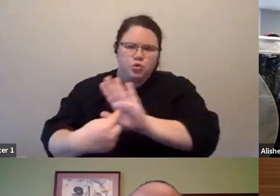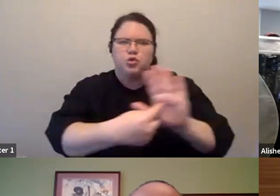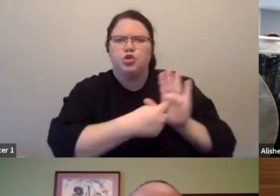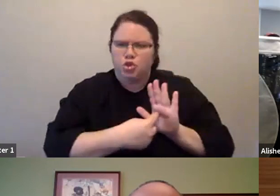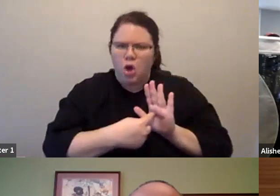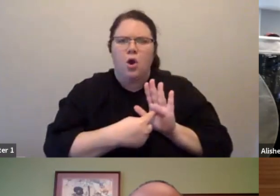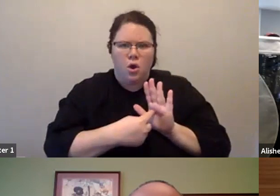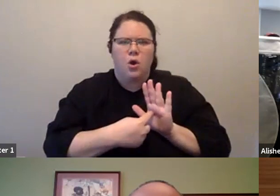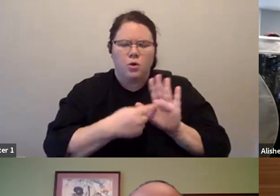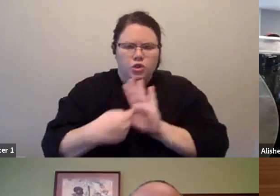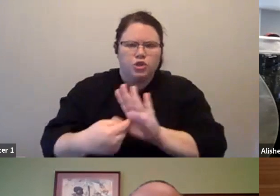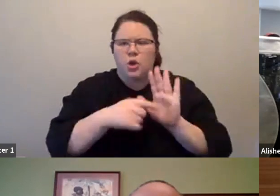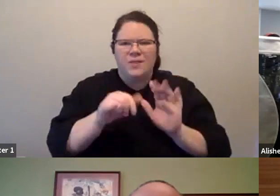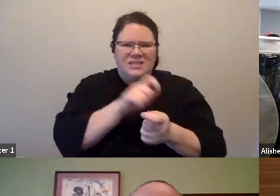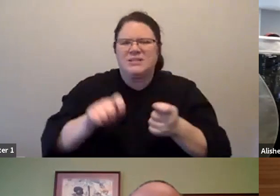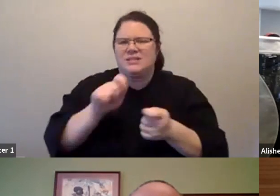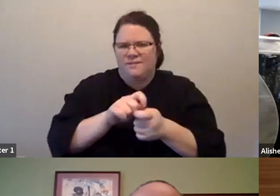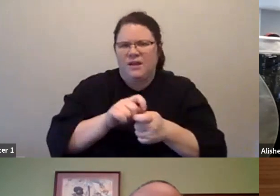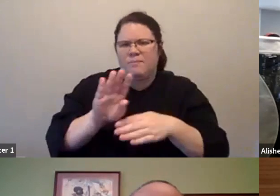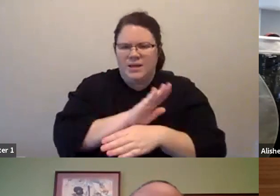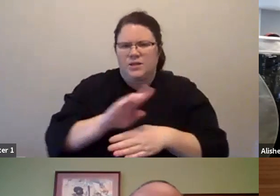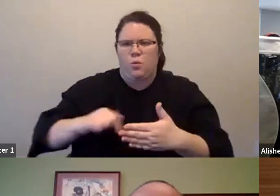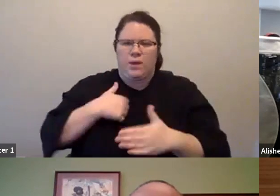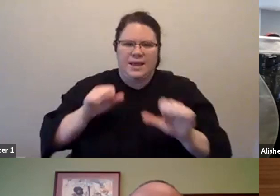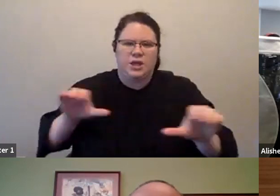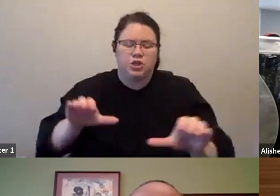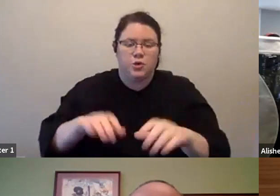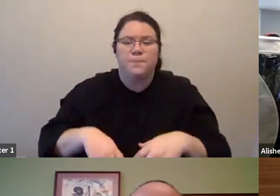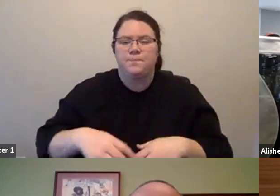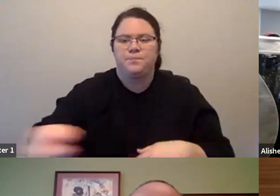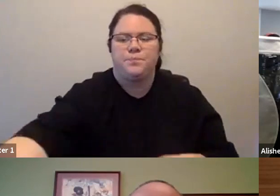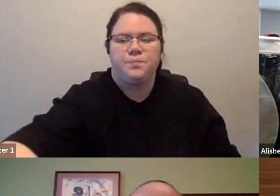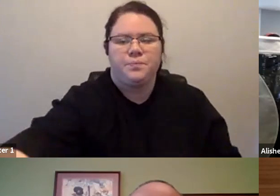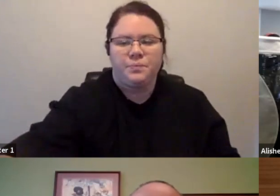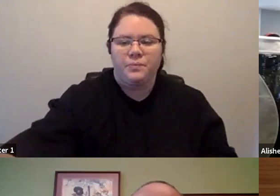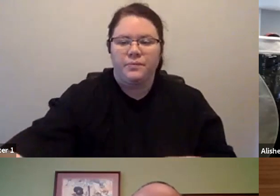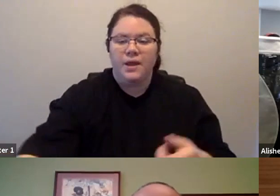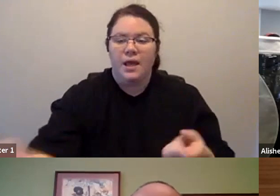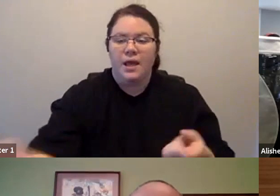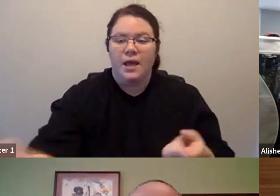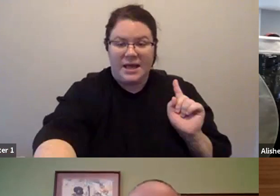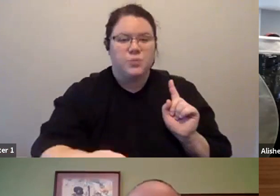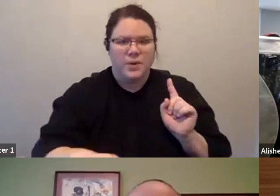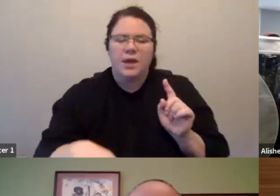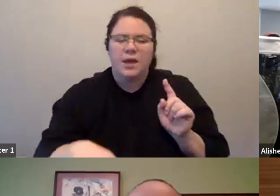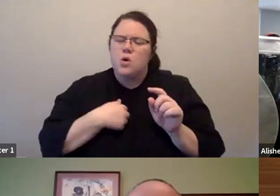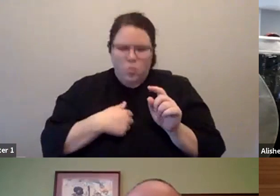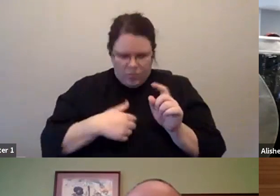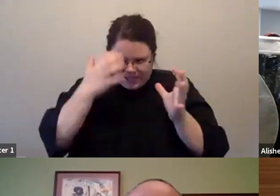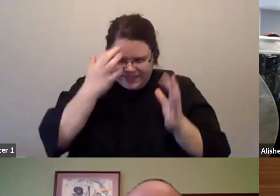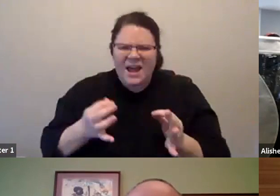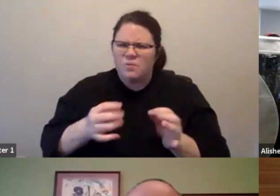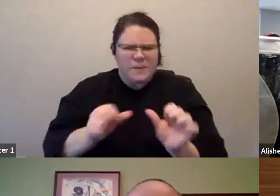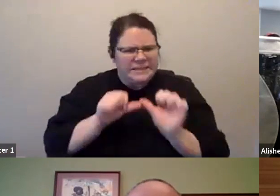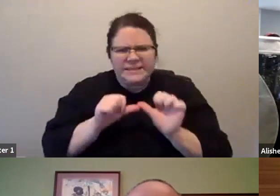character of that particular organization. So last week, we are remaining flexible in this pandemic.